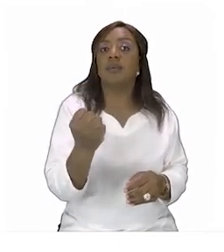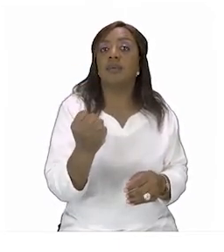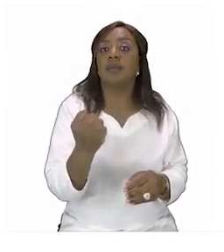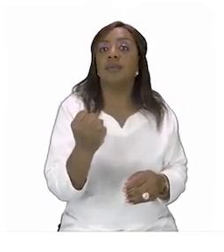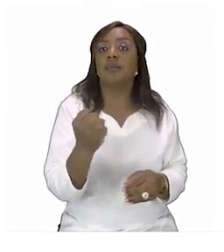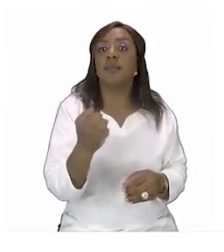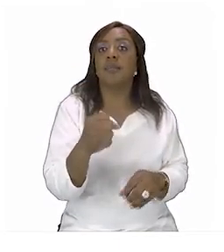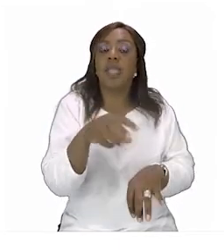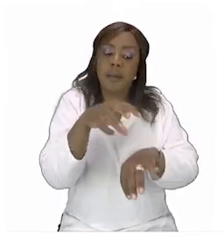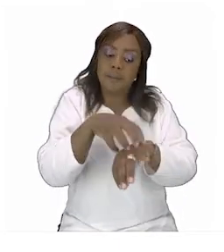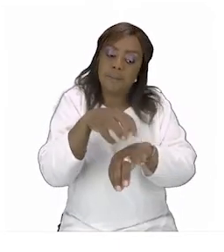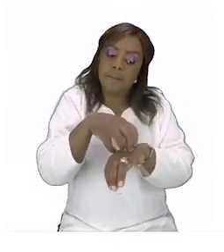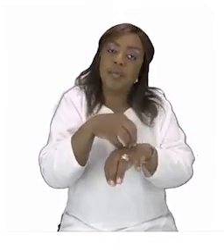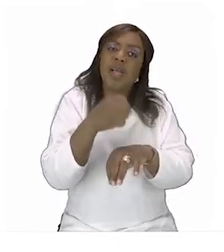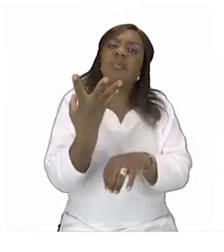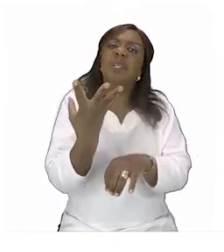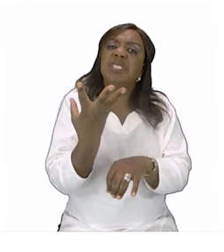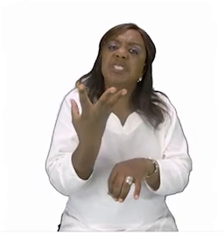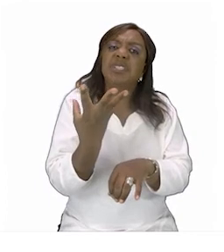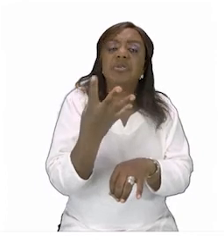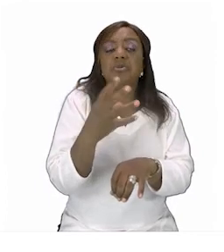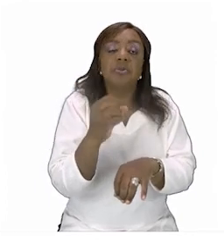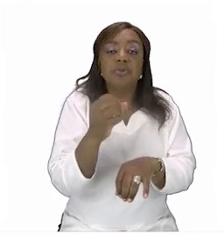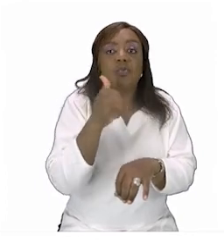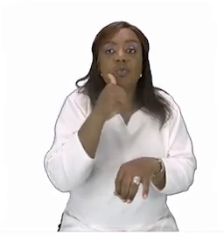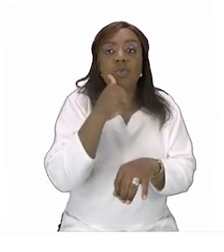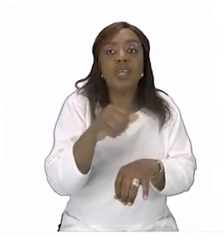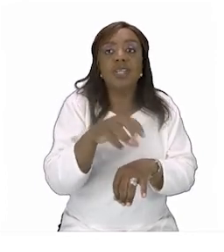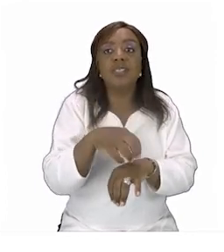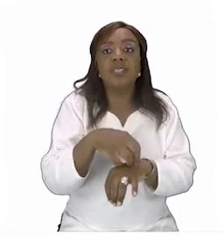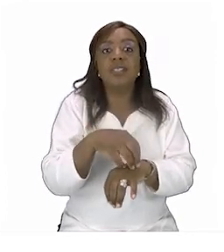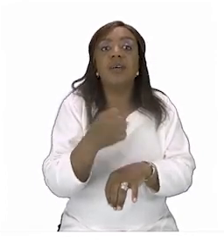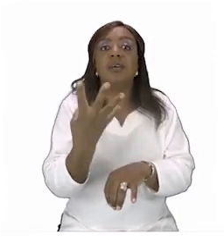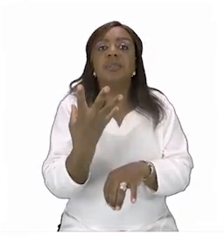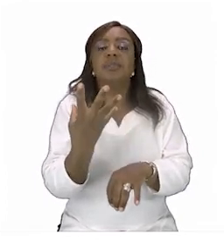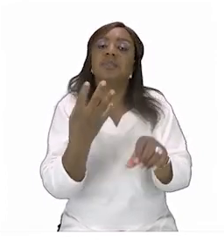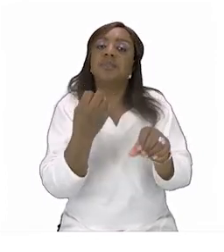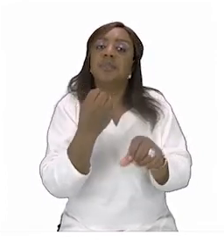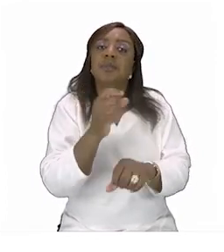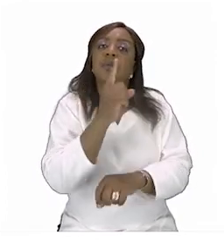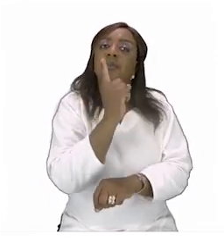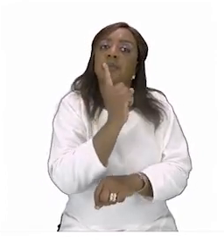some muffins and they look delicious. Let's count our muffins together.